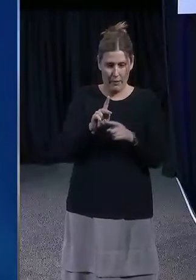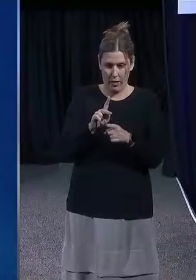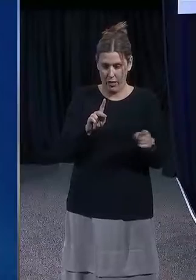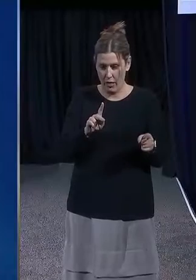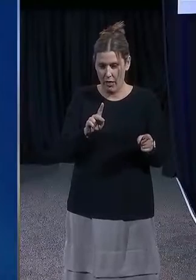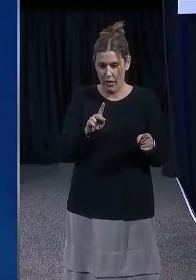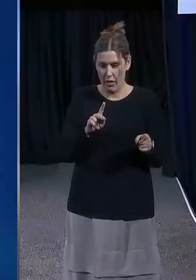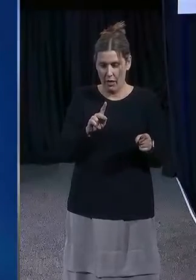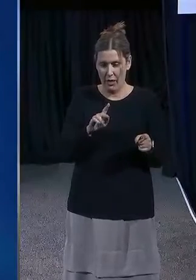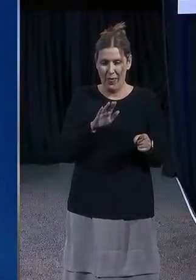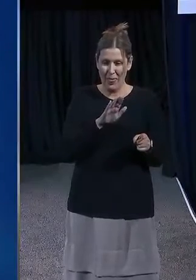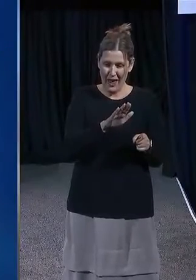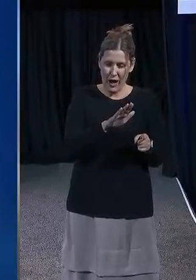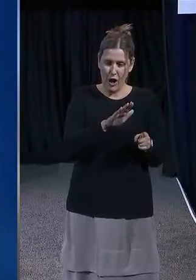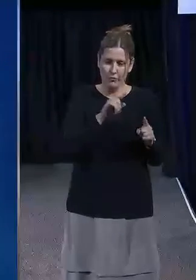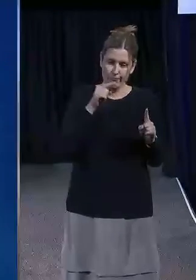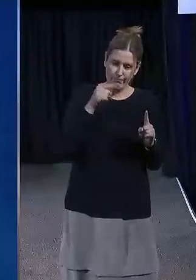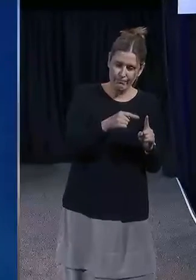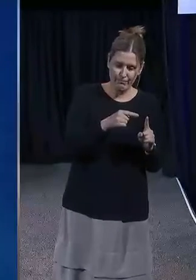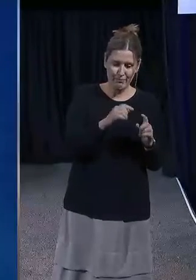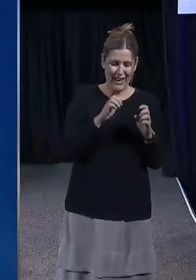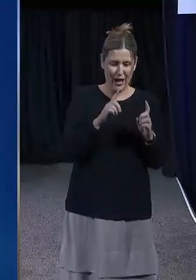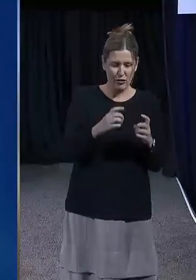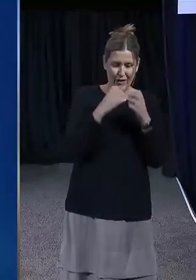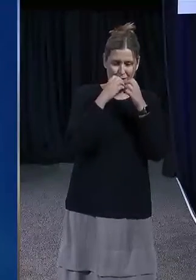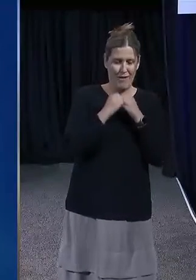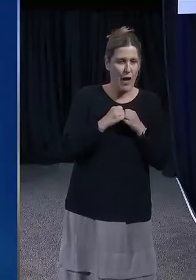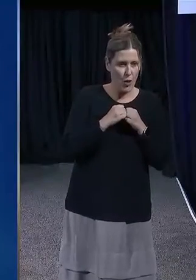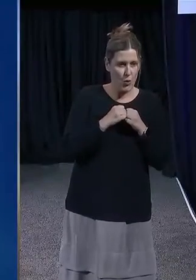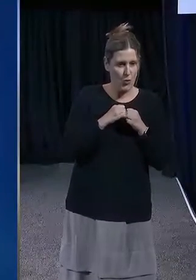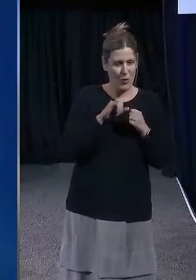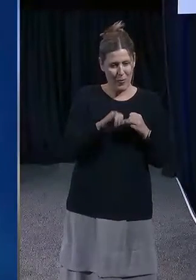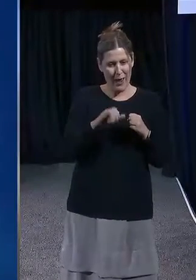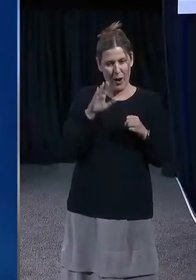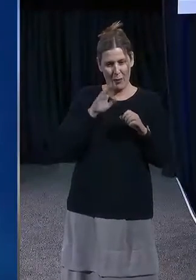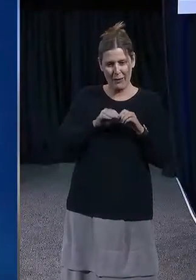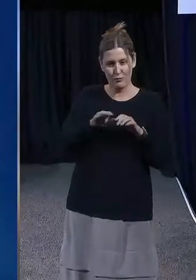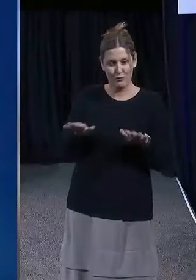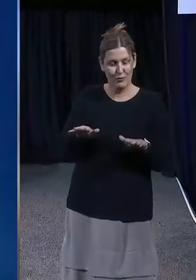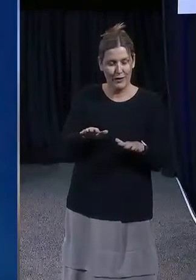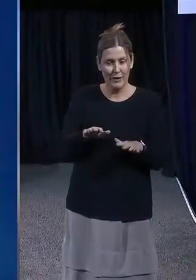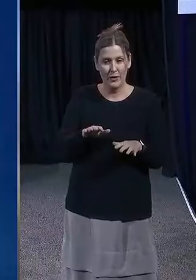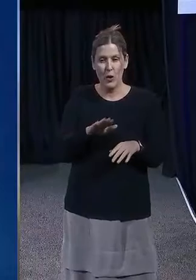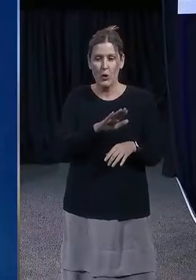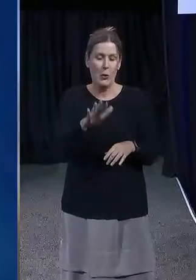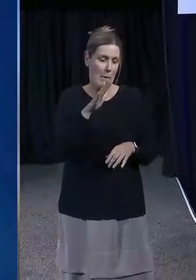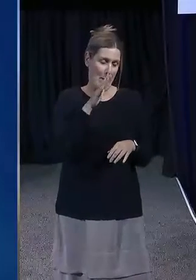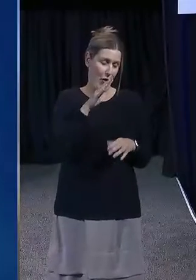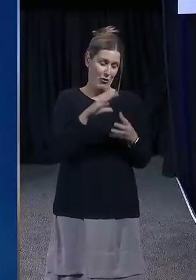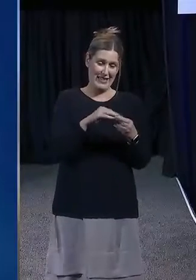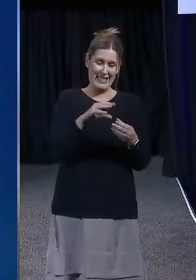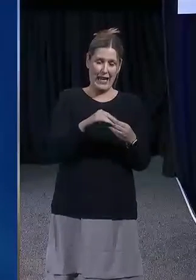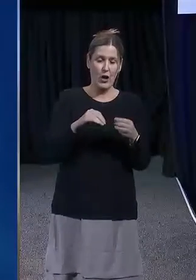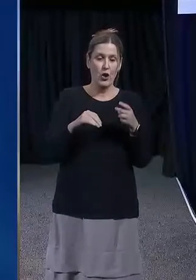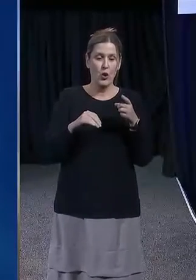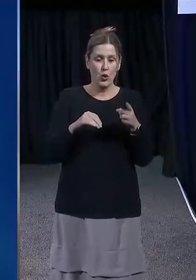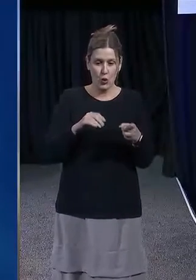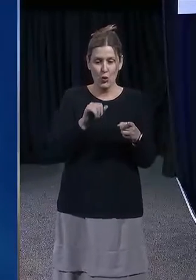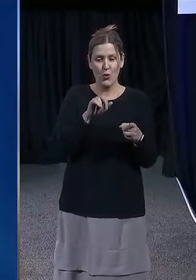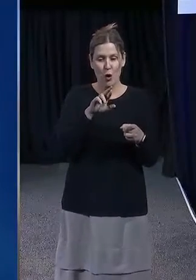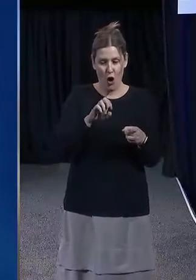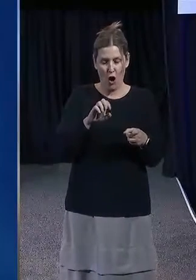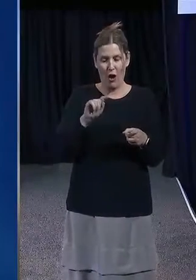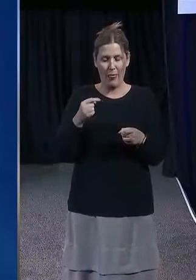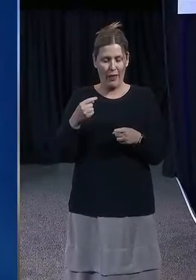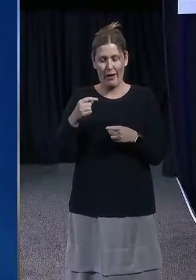at their core the kind of educational values that will drub off on you. Your mother said it like this: you are the company you